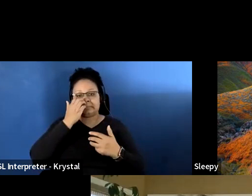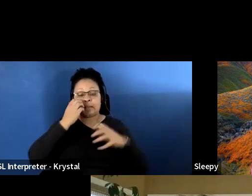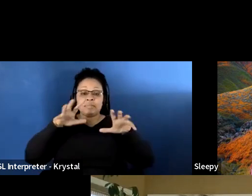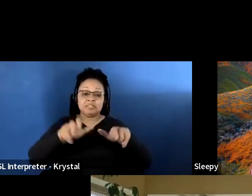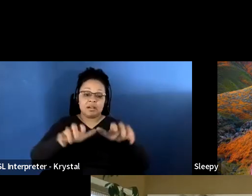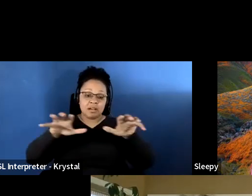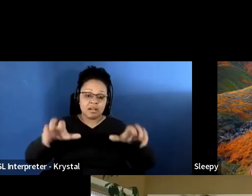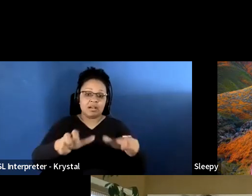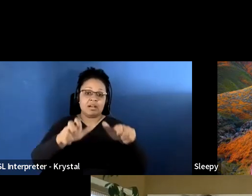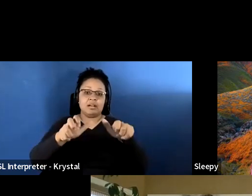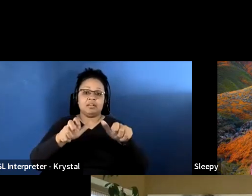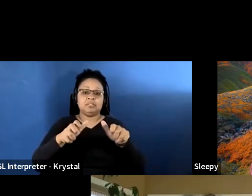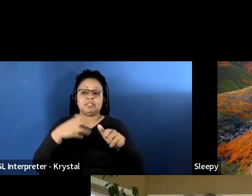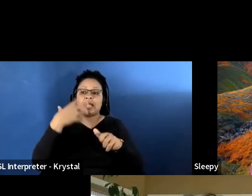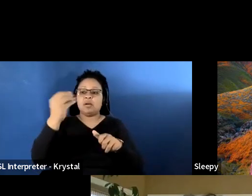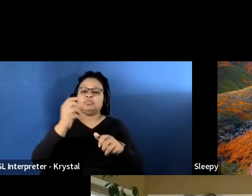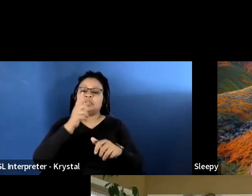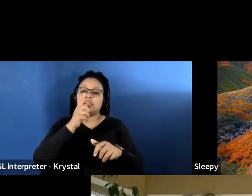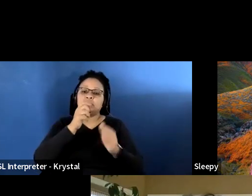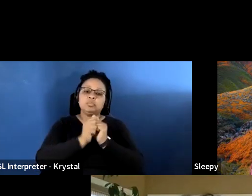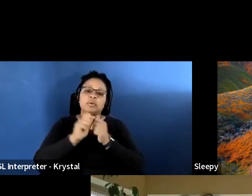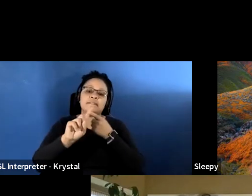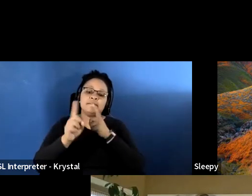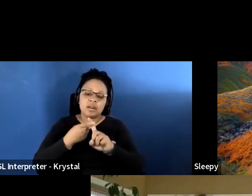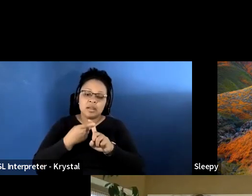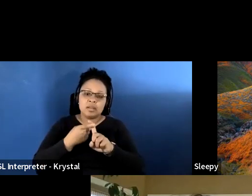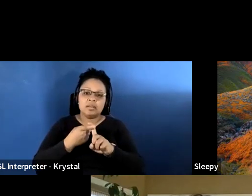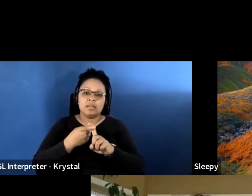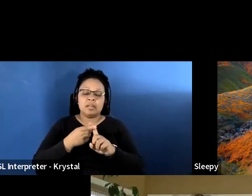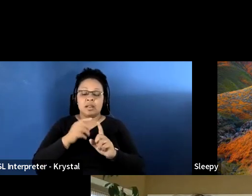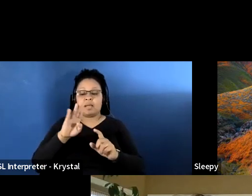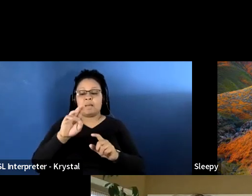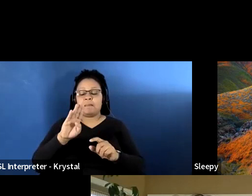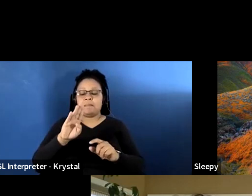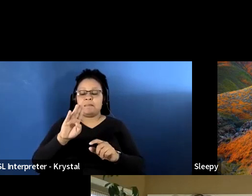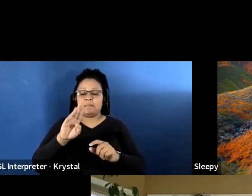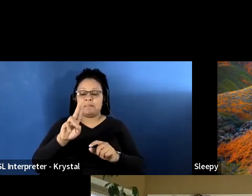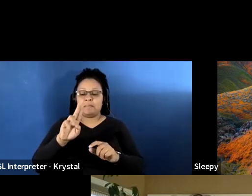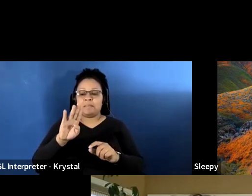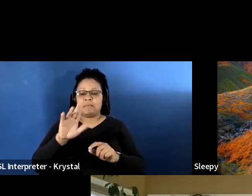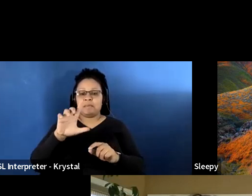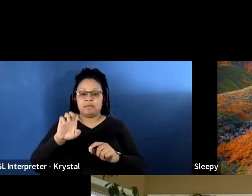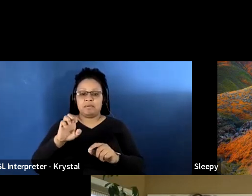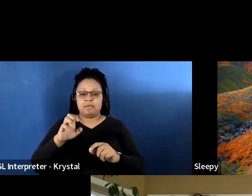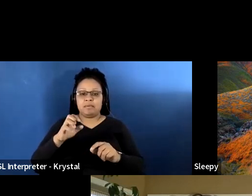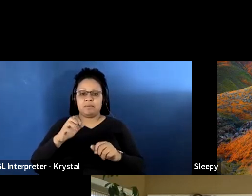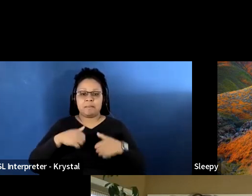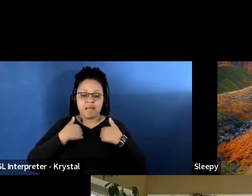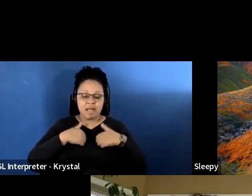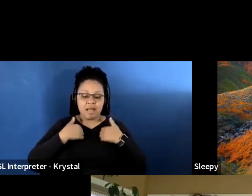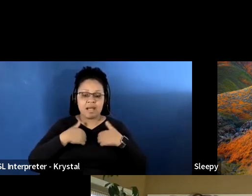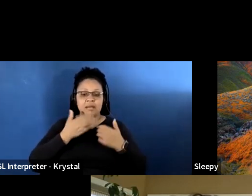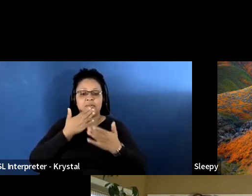massage, going out to lunch with a friend, bubble bath, watch a good movie. All those